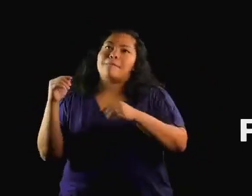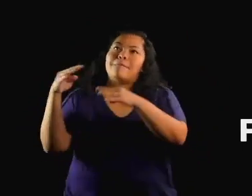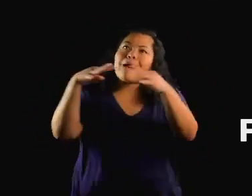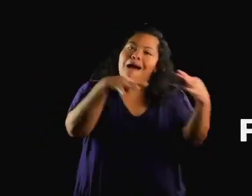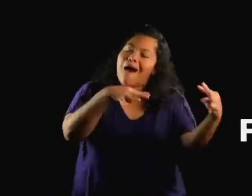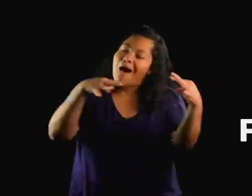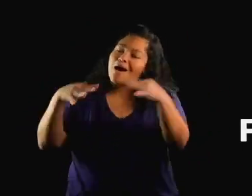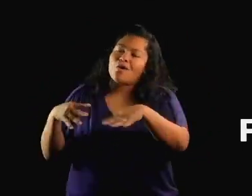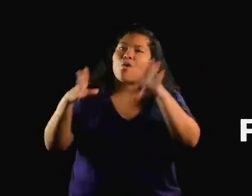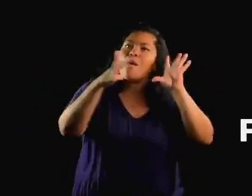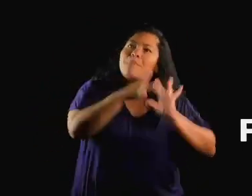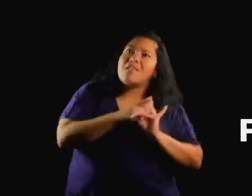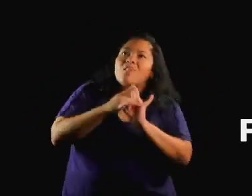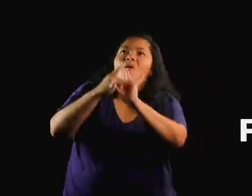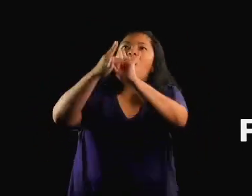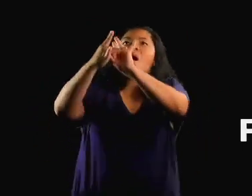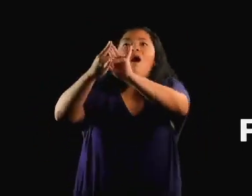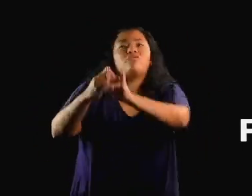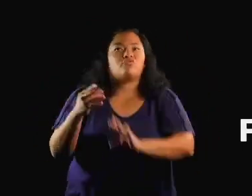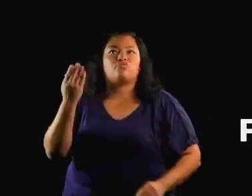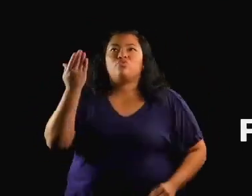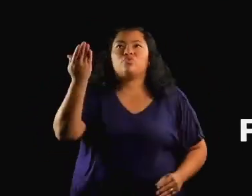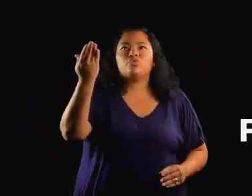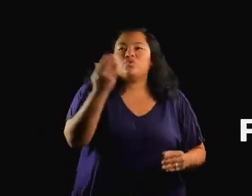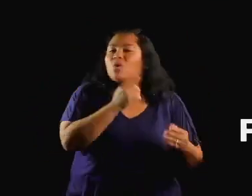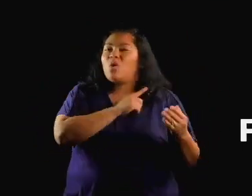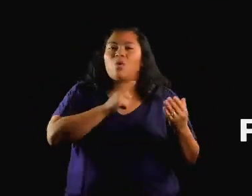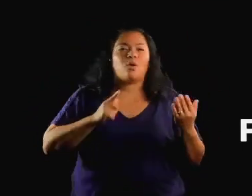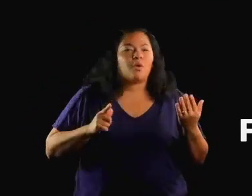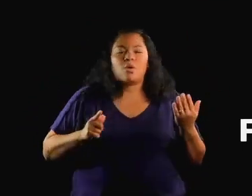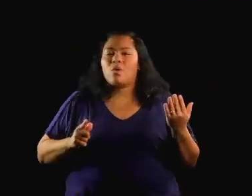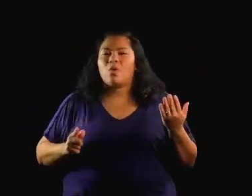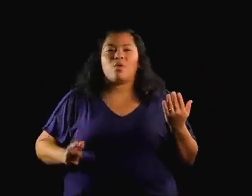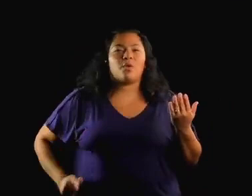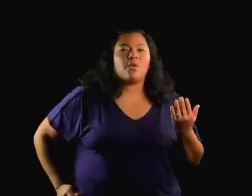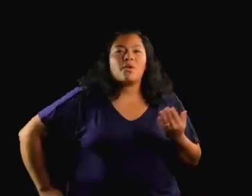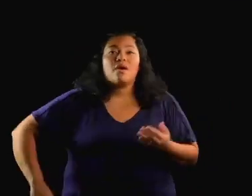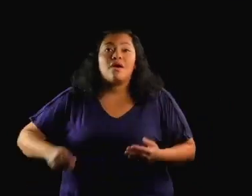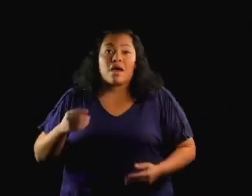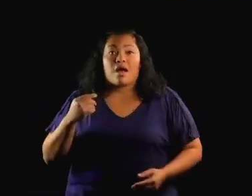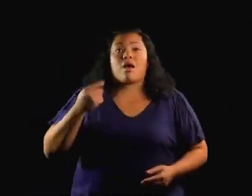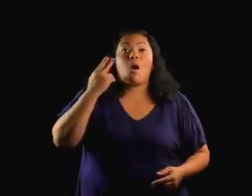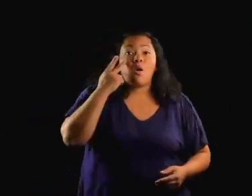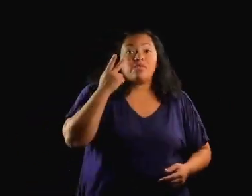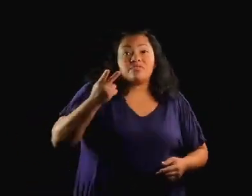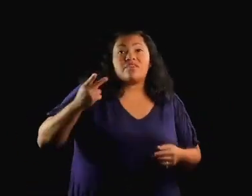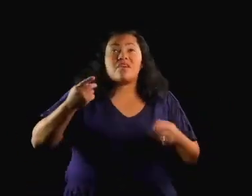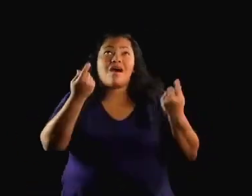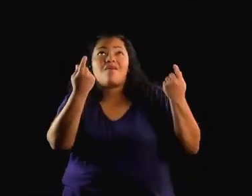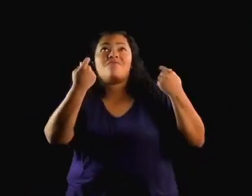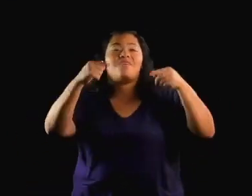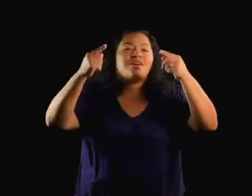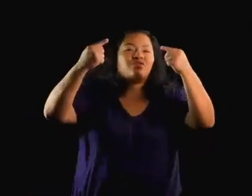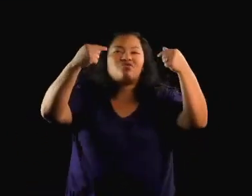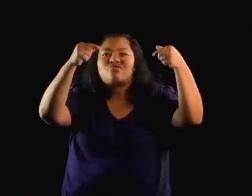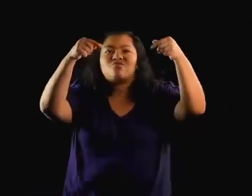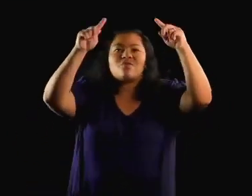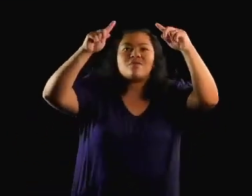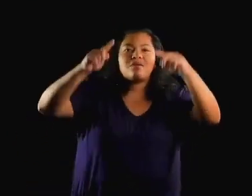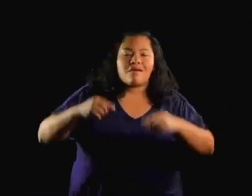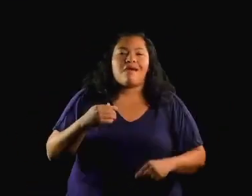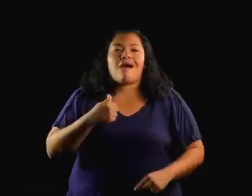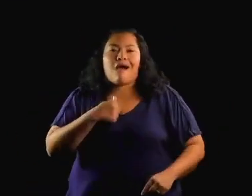the battle belongs to you, Lord. I'm gonna sing a